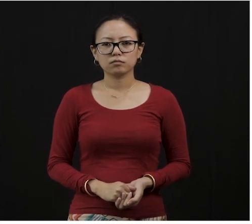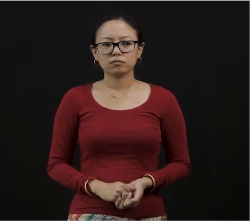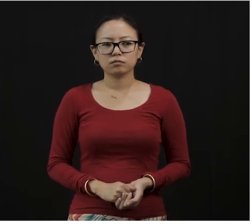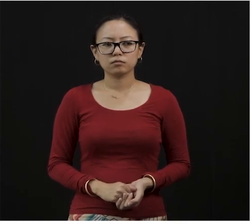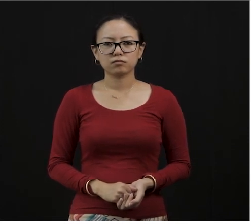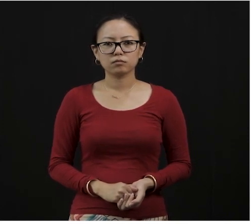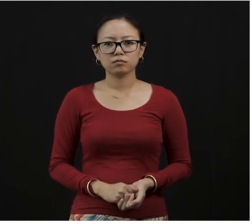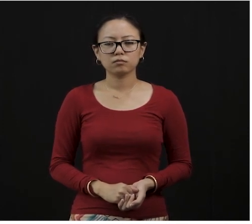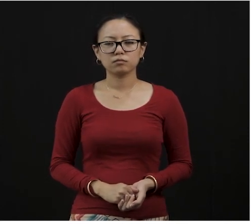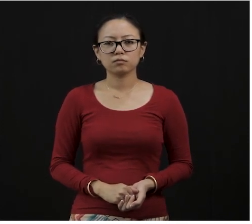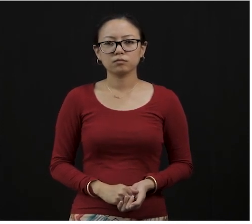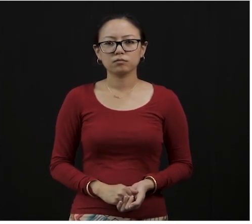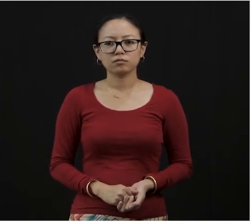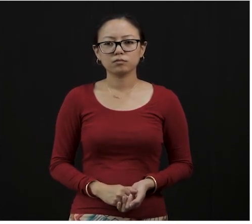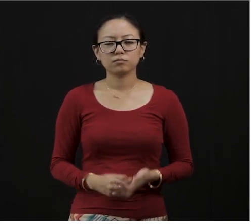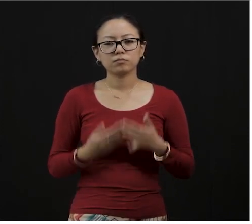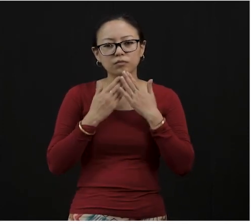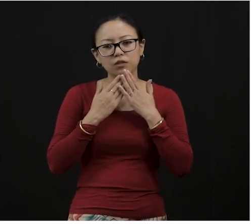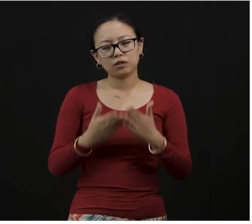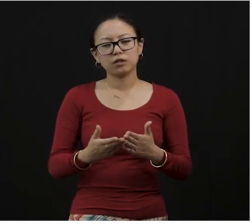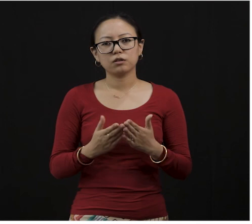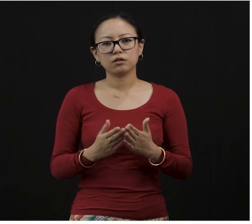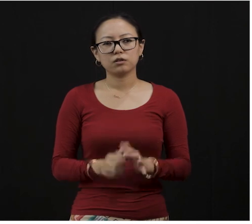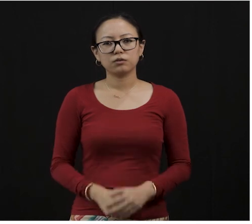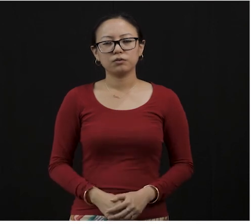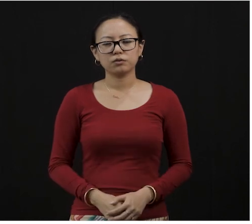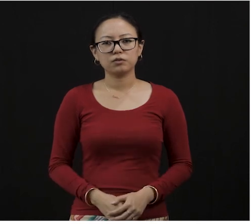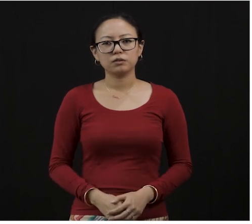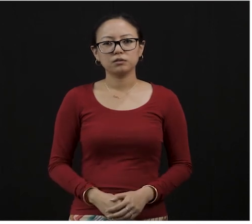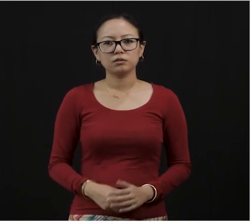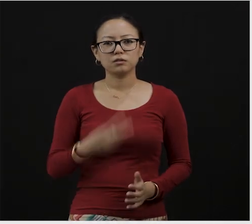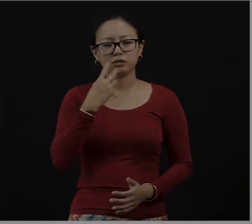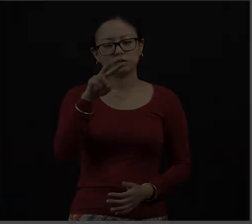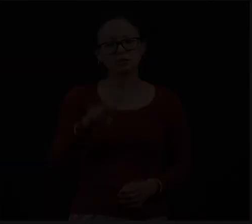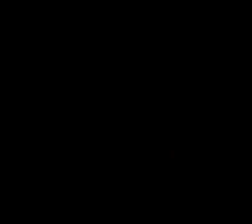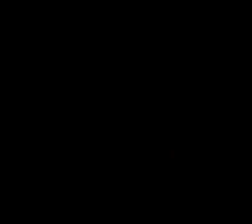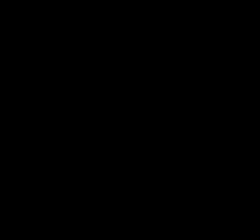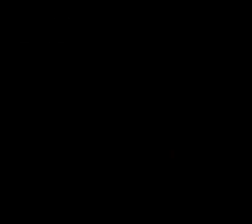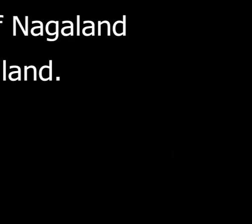So that's all for today. See you in the next class.